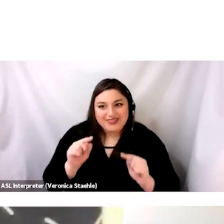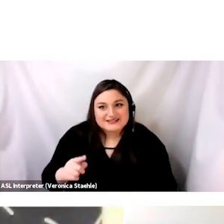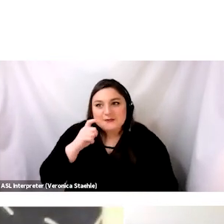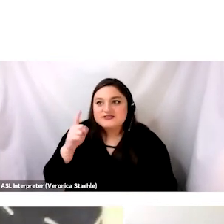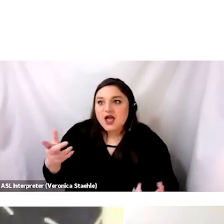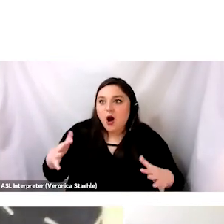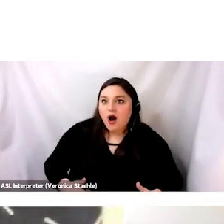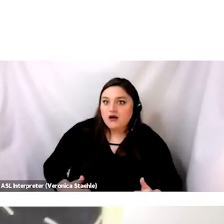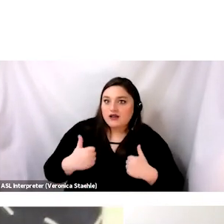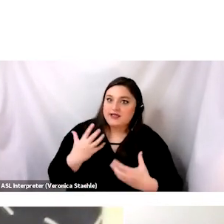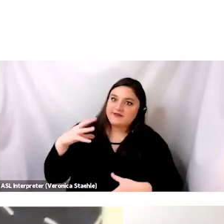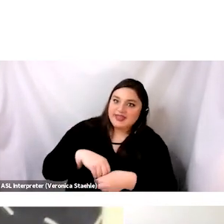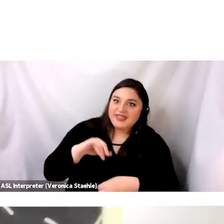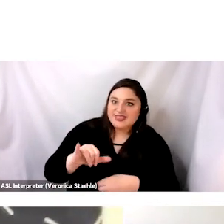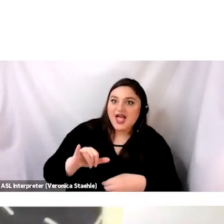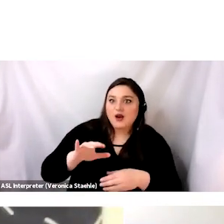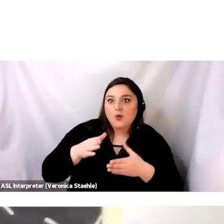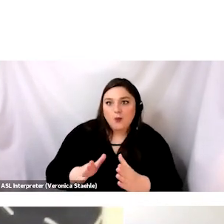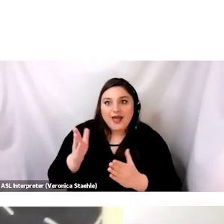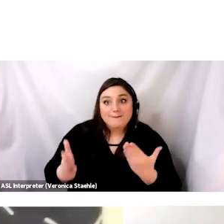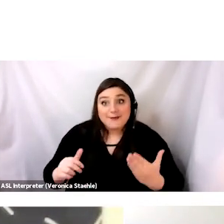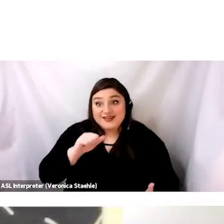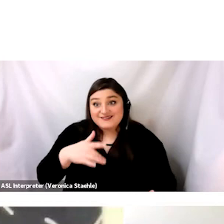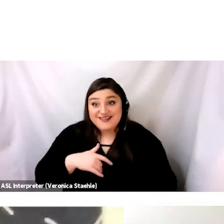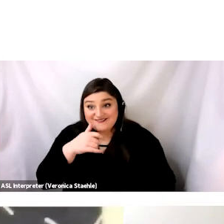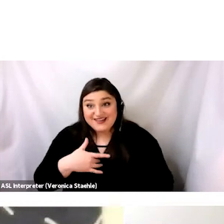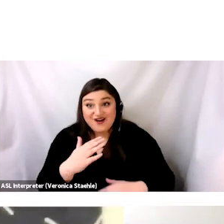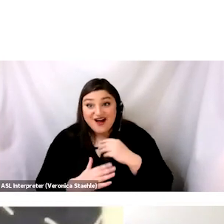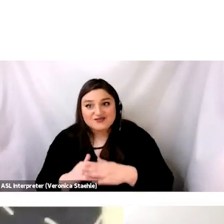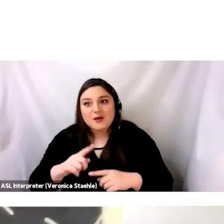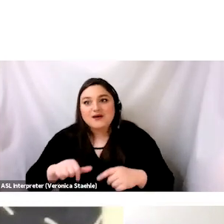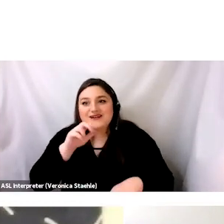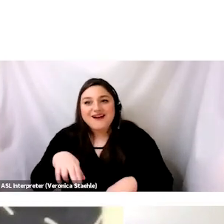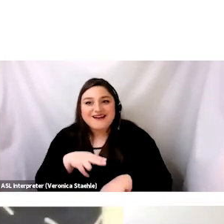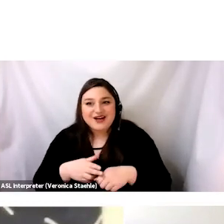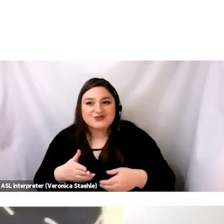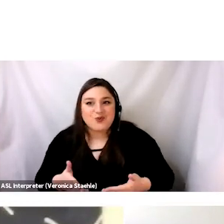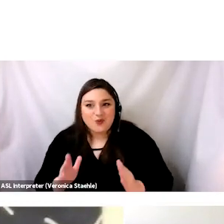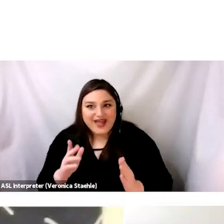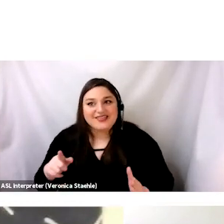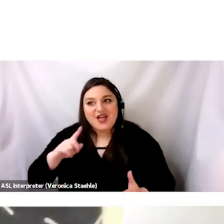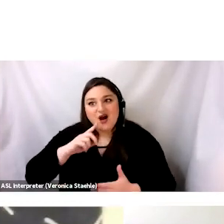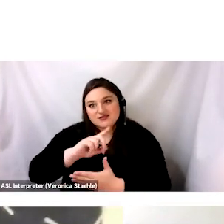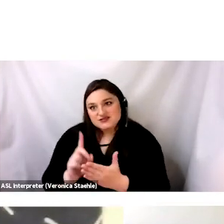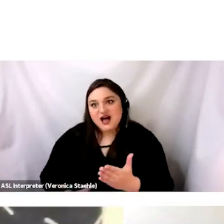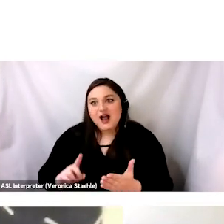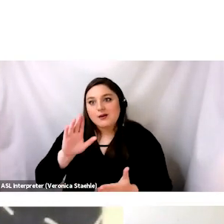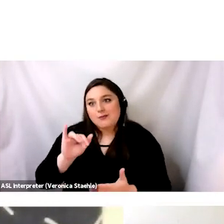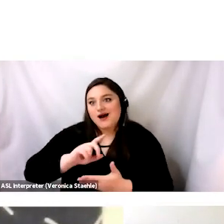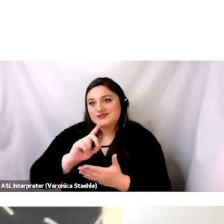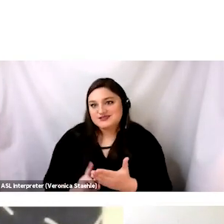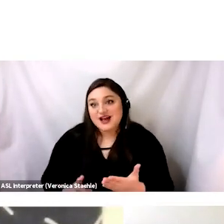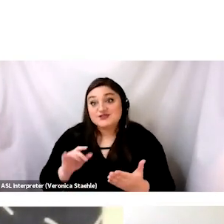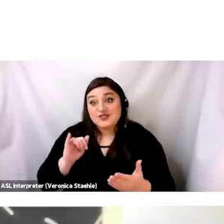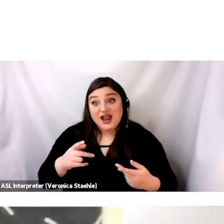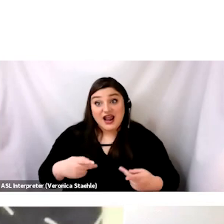this industrial complex. And some of the ways they may feel uncomfortable are not natural. They are unnatural. They are designed. They are by design. And so by